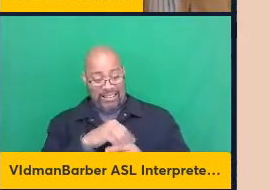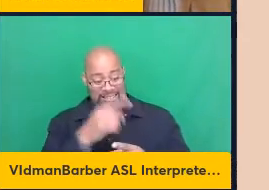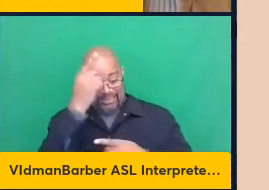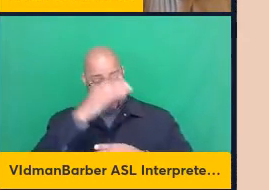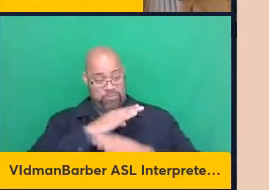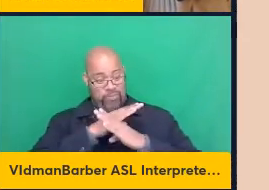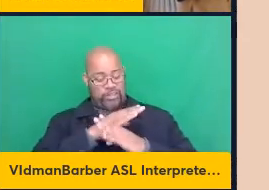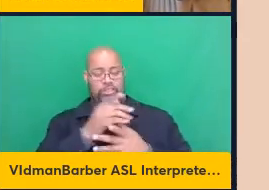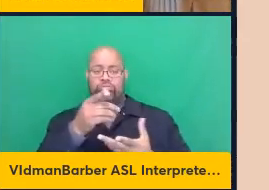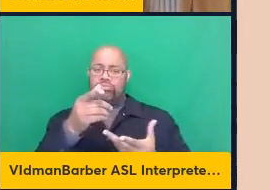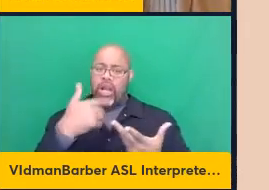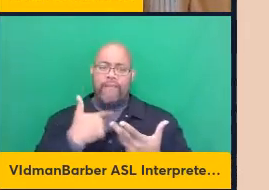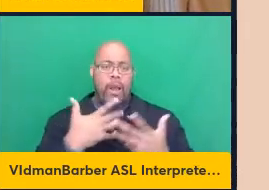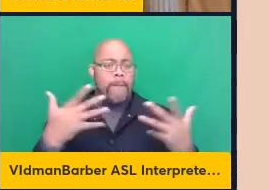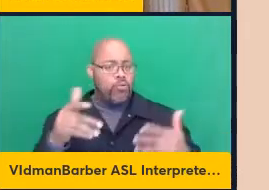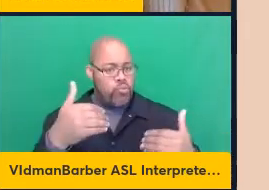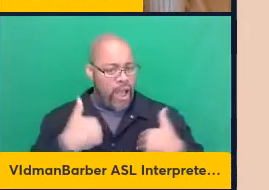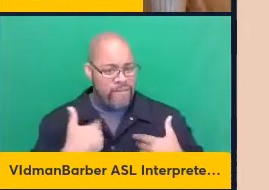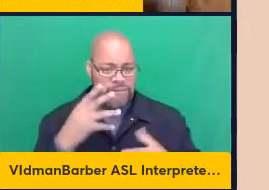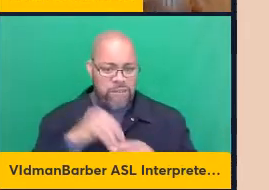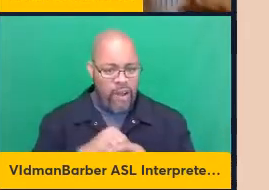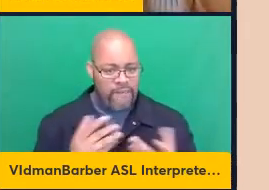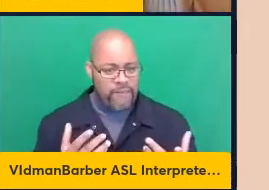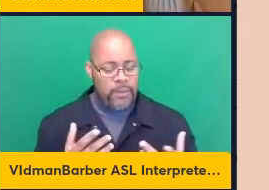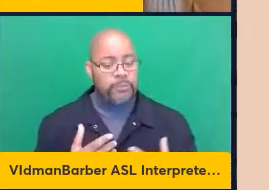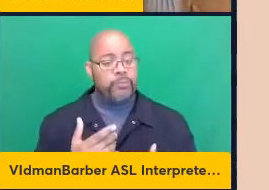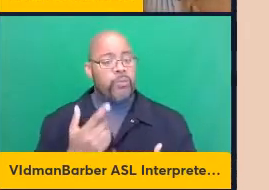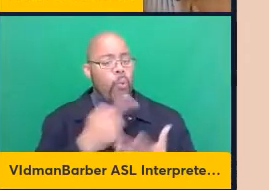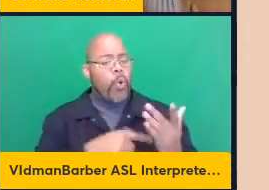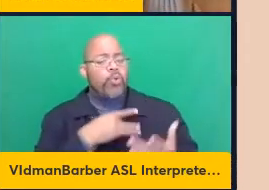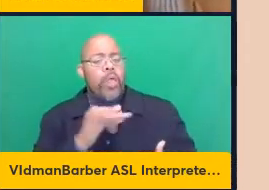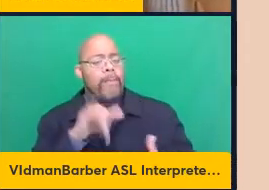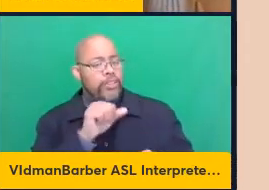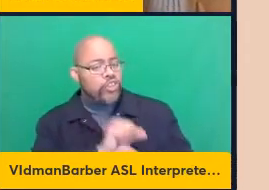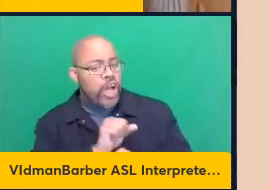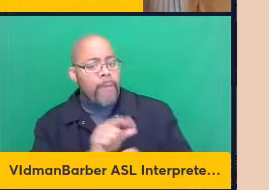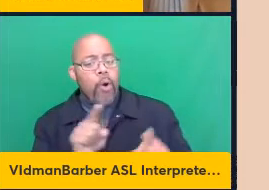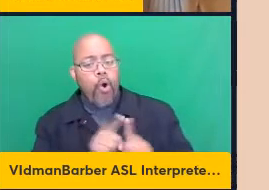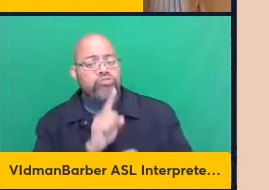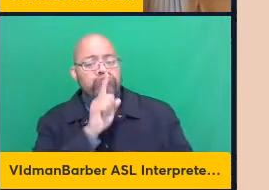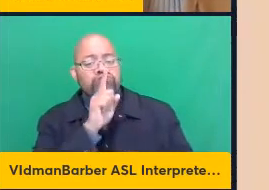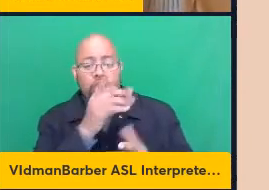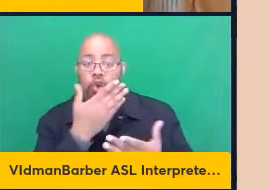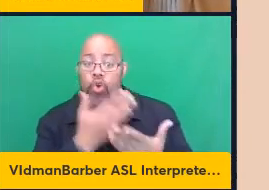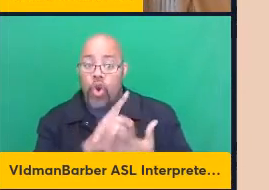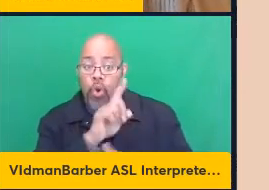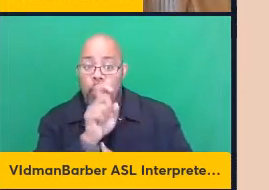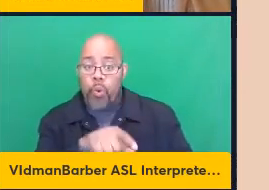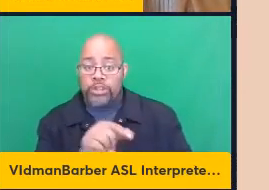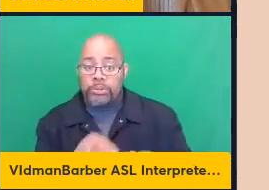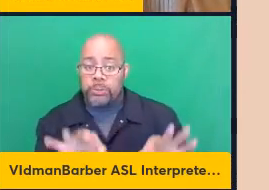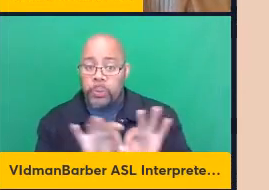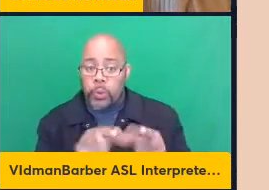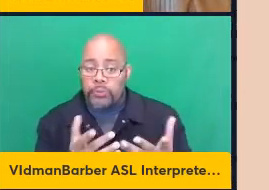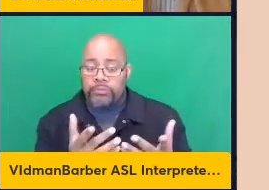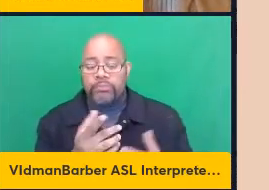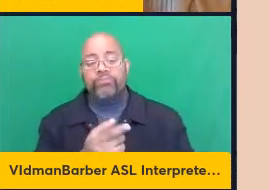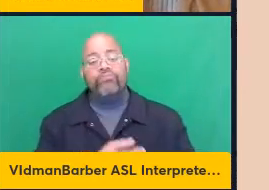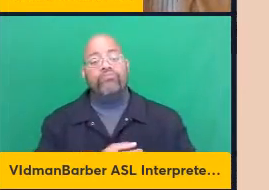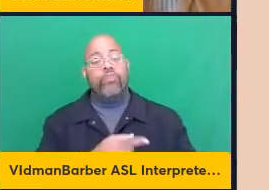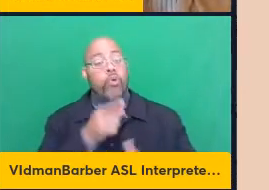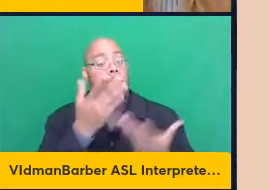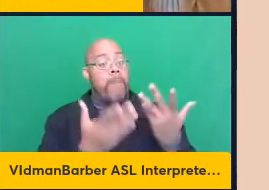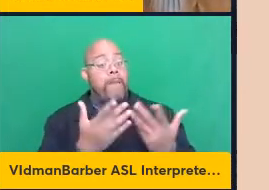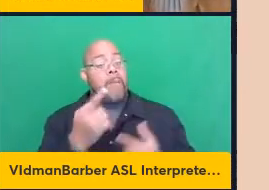so much that you bring, right? What don't you like about this job? This is also a really important question, because you